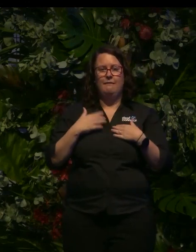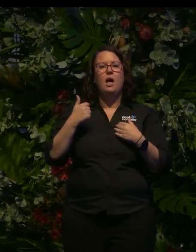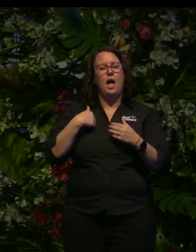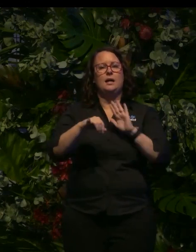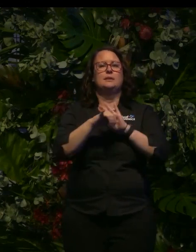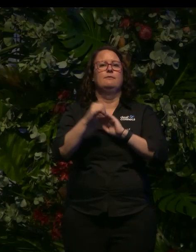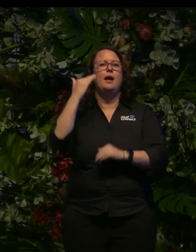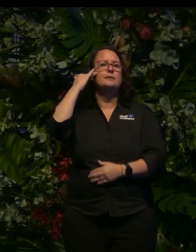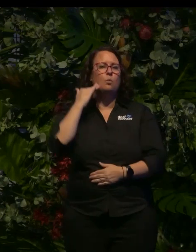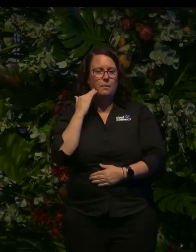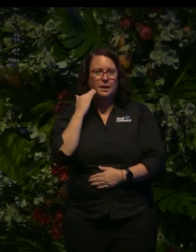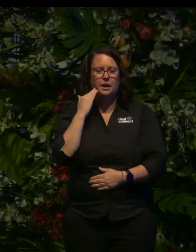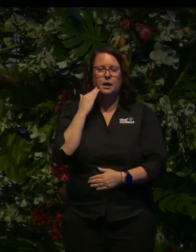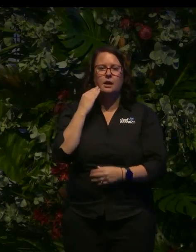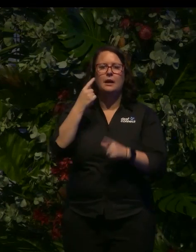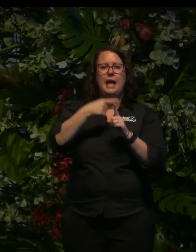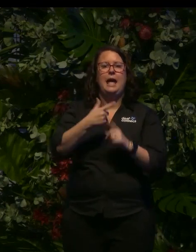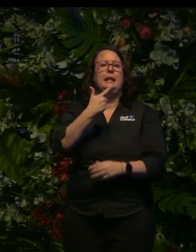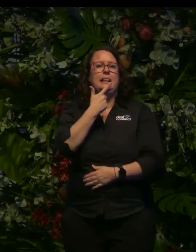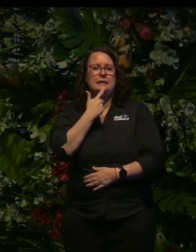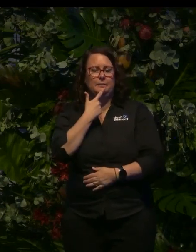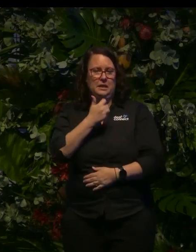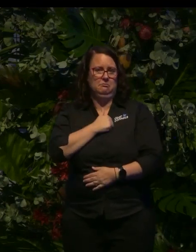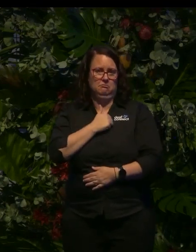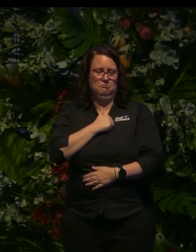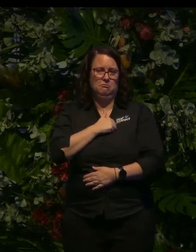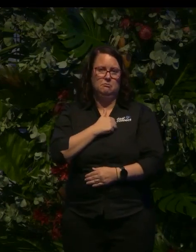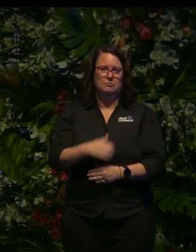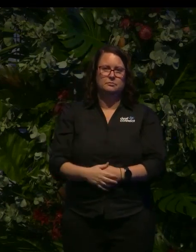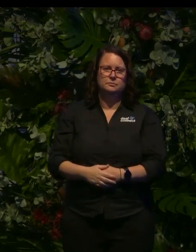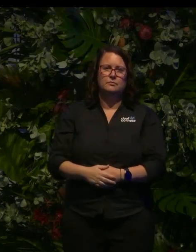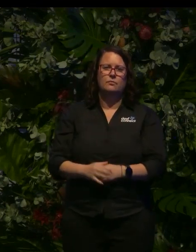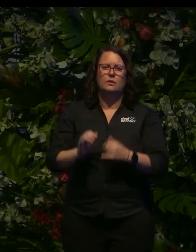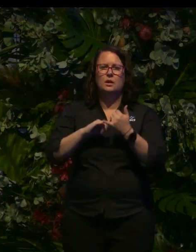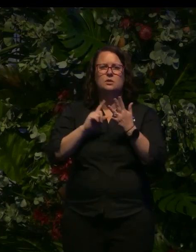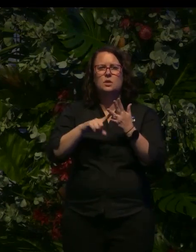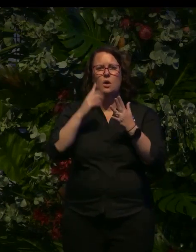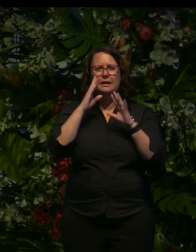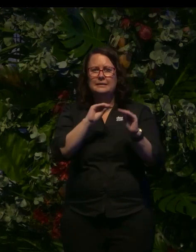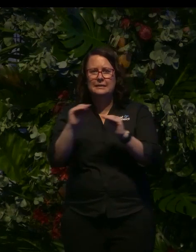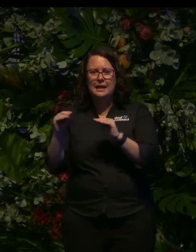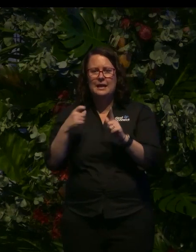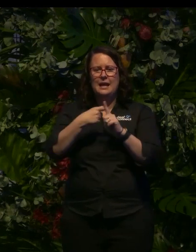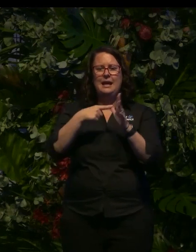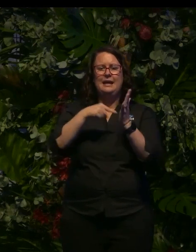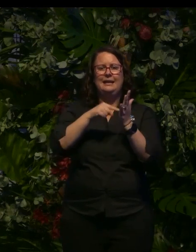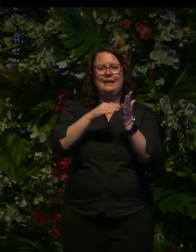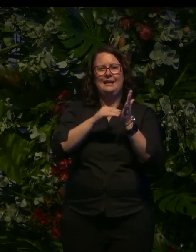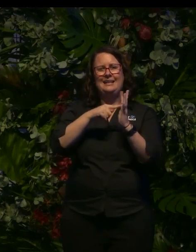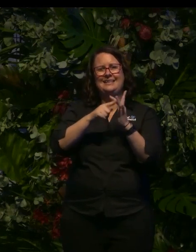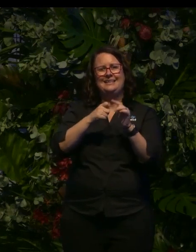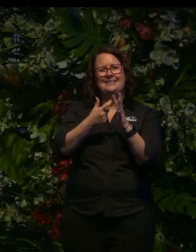woman, and also lesbian. Access to education, healthcare system, bullying at the school,